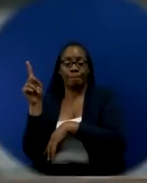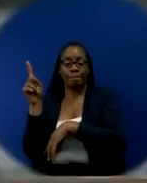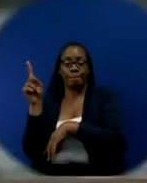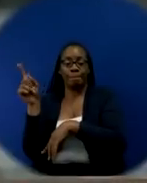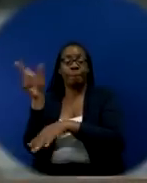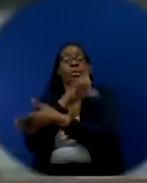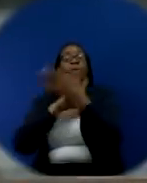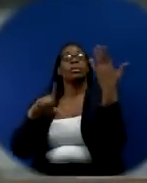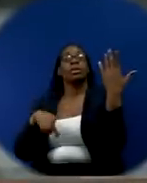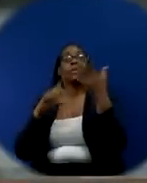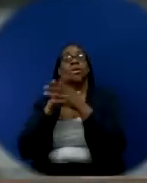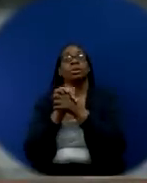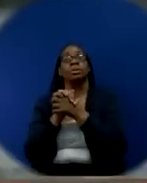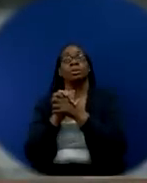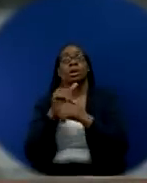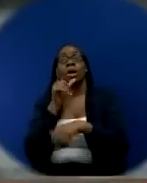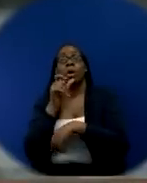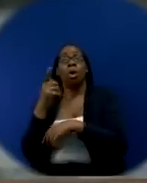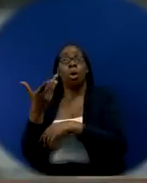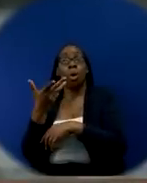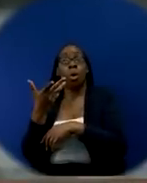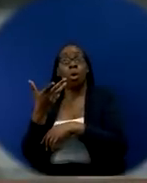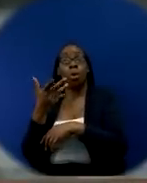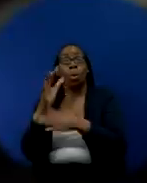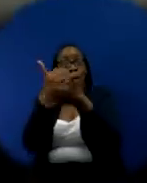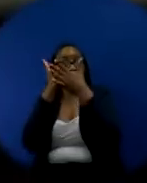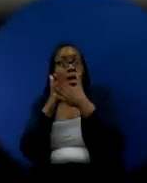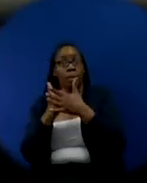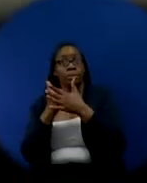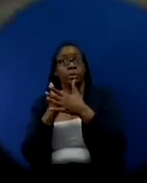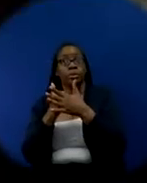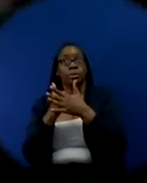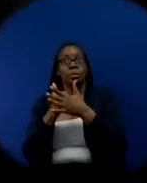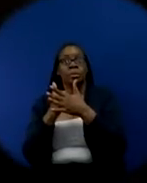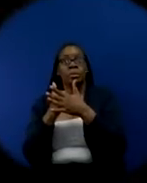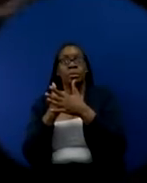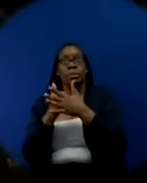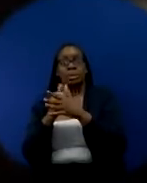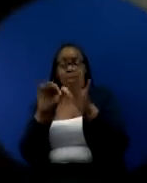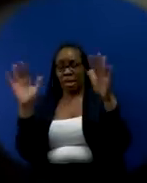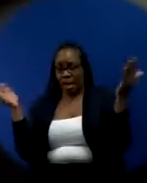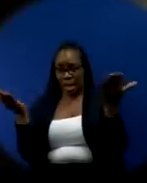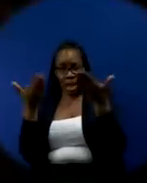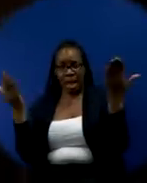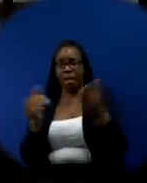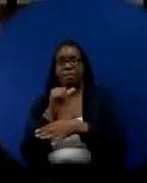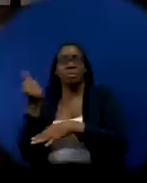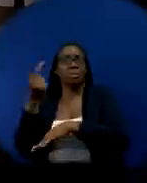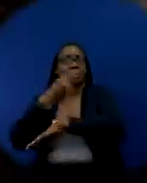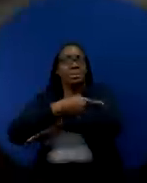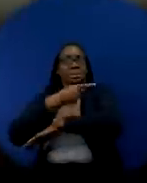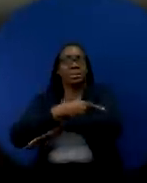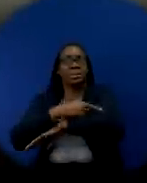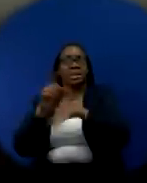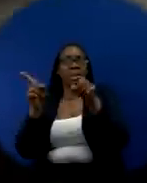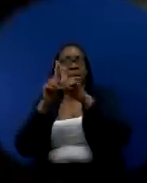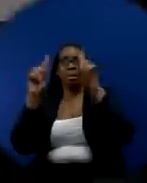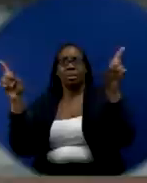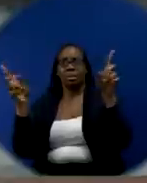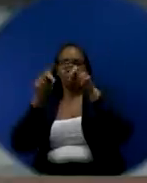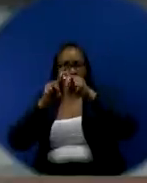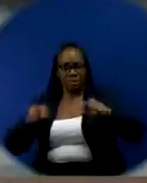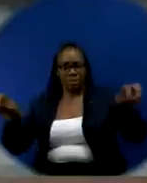for the Lord who was on your side, you wouldn't be at the table. But I need you to take a